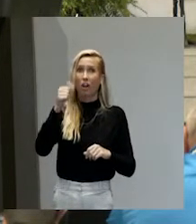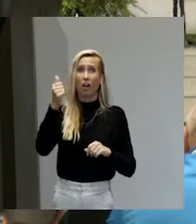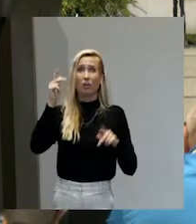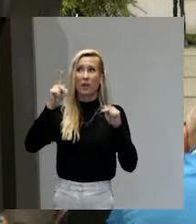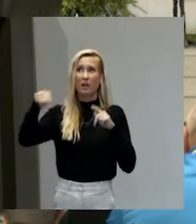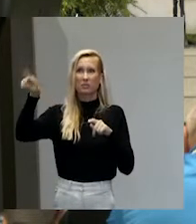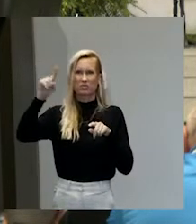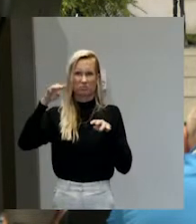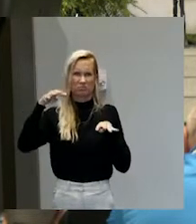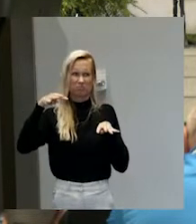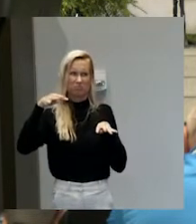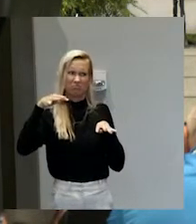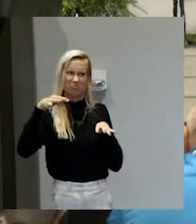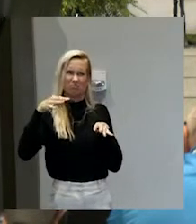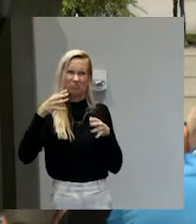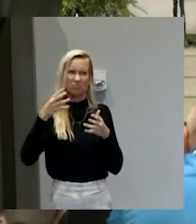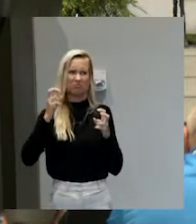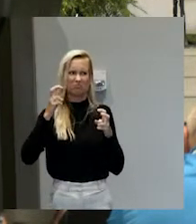going from